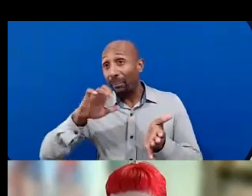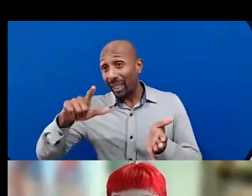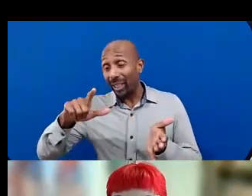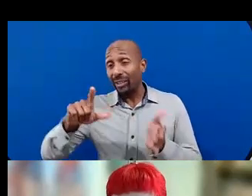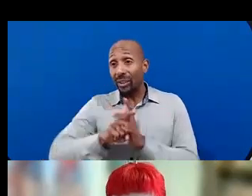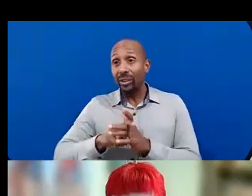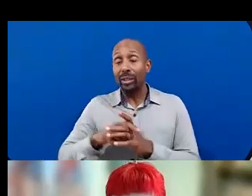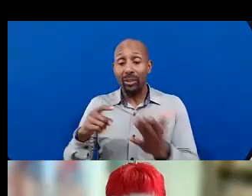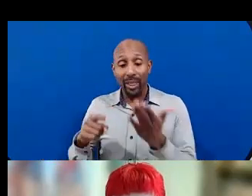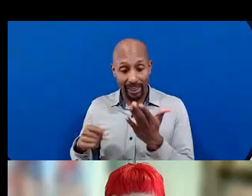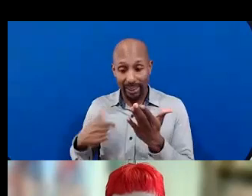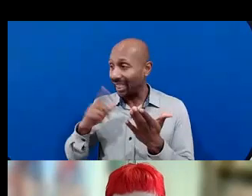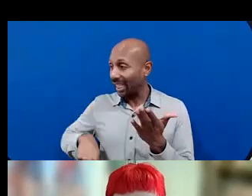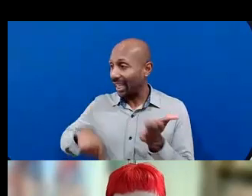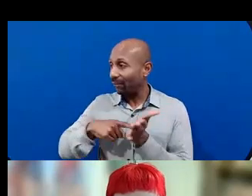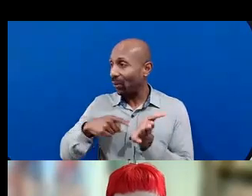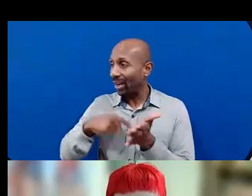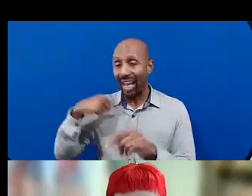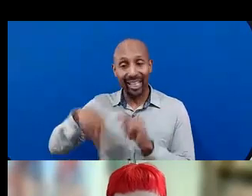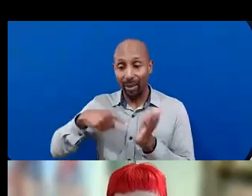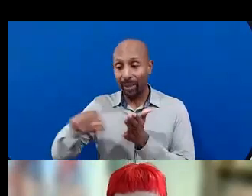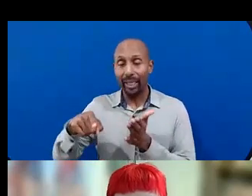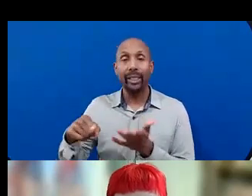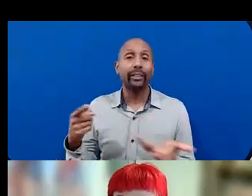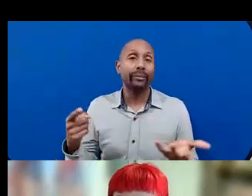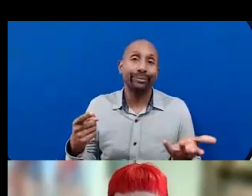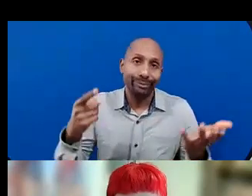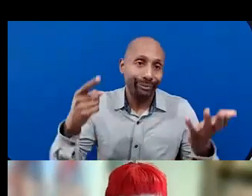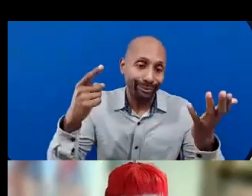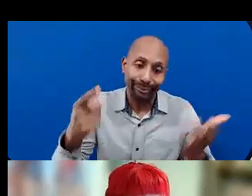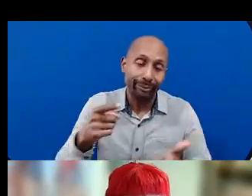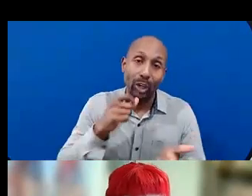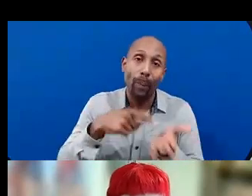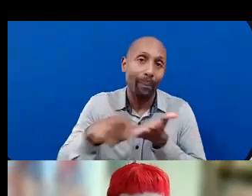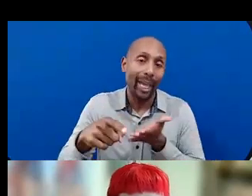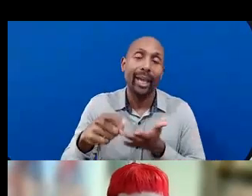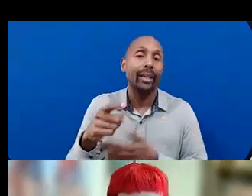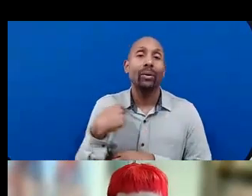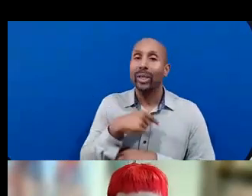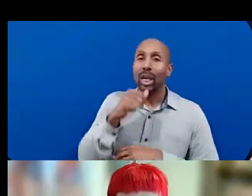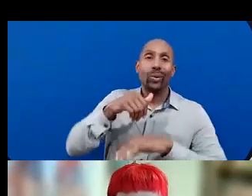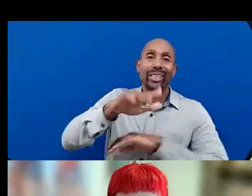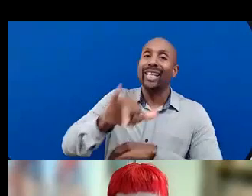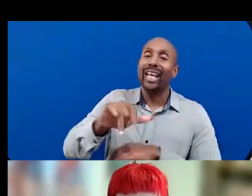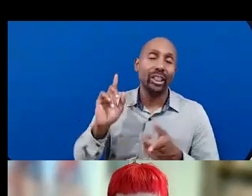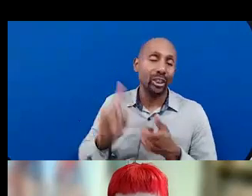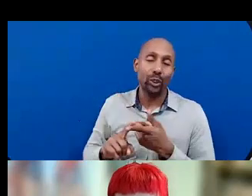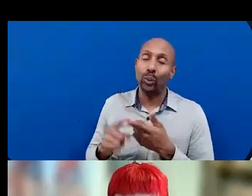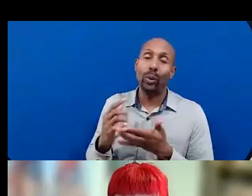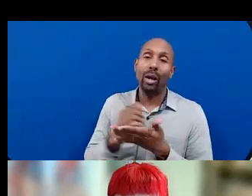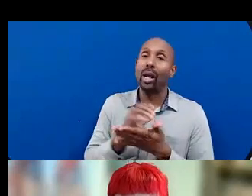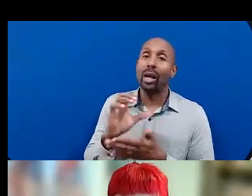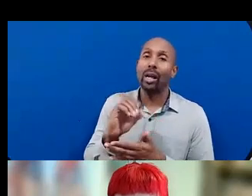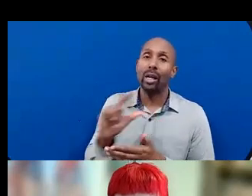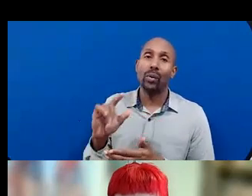and we never send bills. So this is one of the things, and we see everybody. We always have